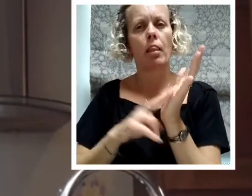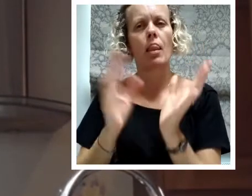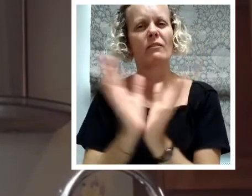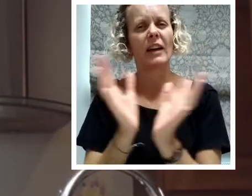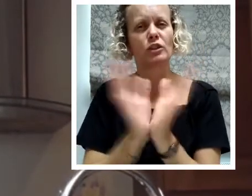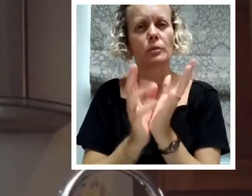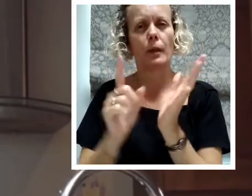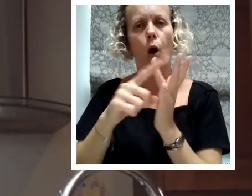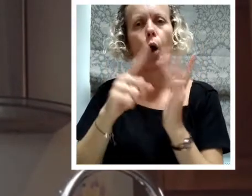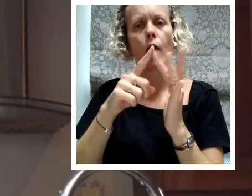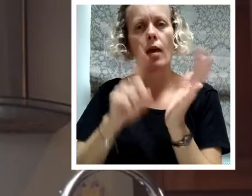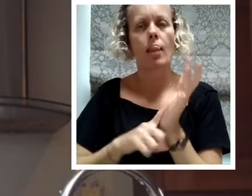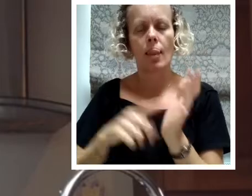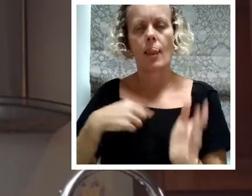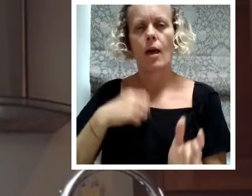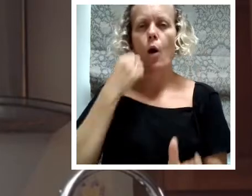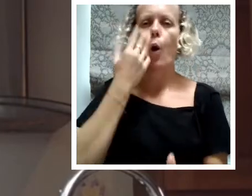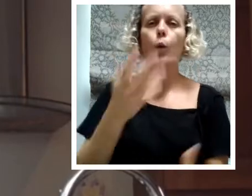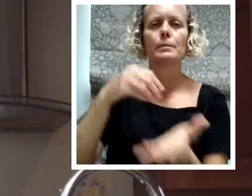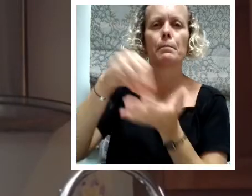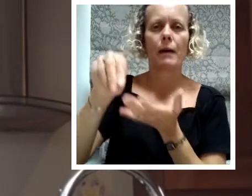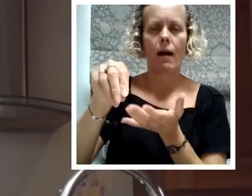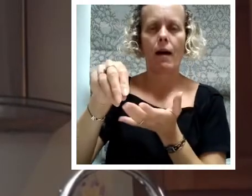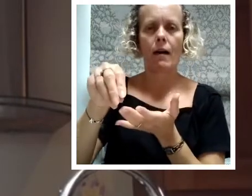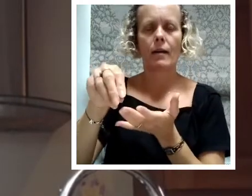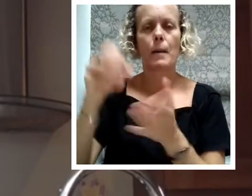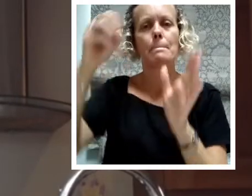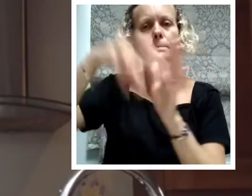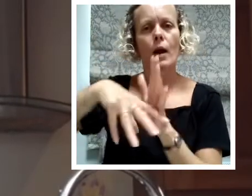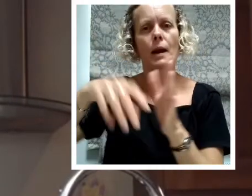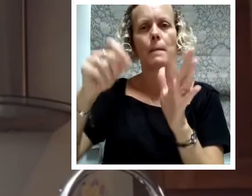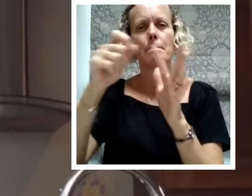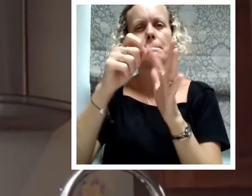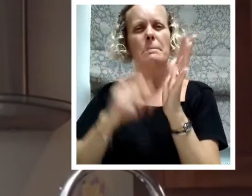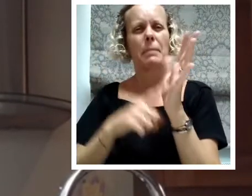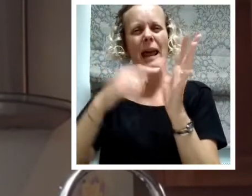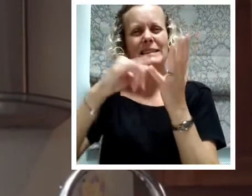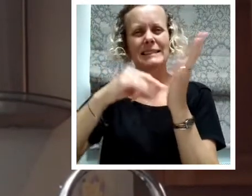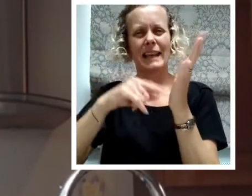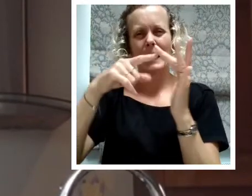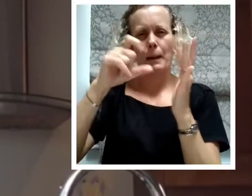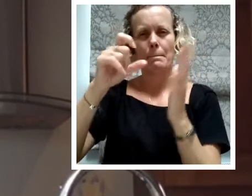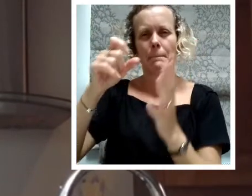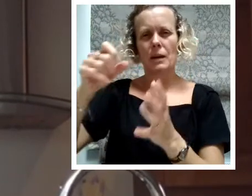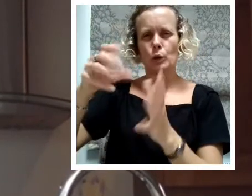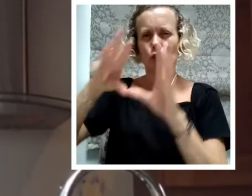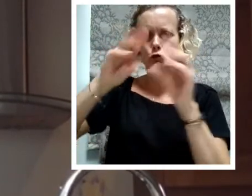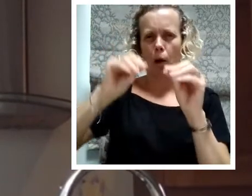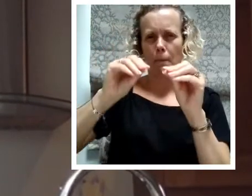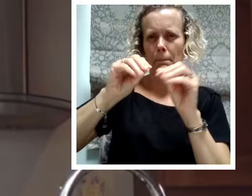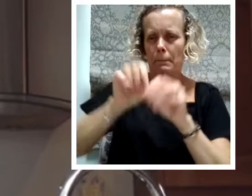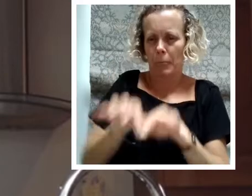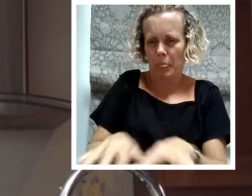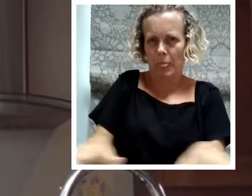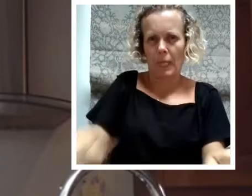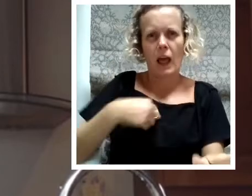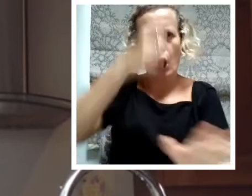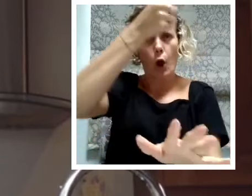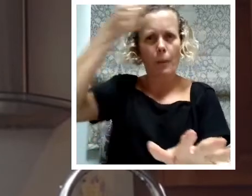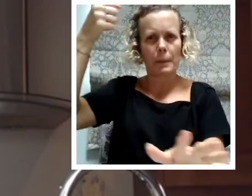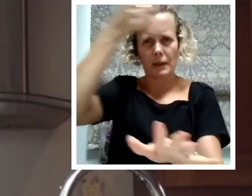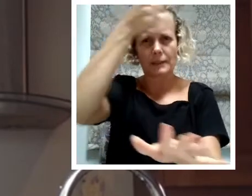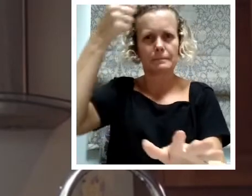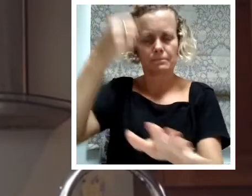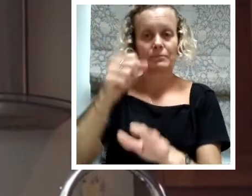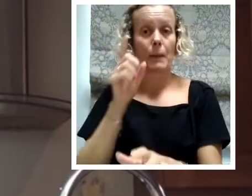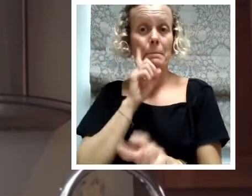Now when I buy my oil, I always put it in a plastic bag. It saves all the oil going on kitchen cupboards. Never mind Mrs. Hinch's